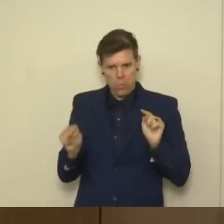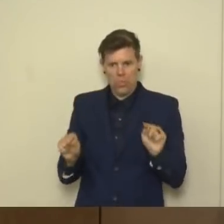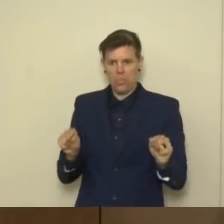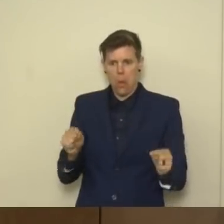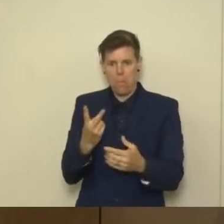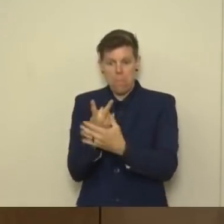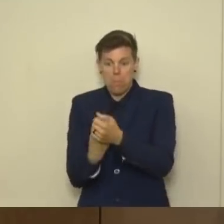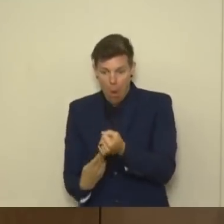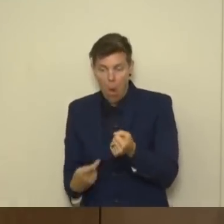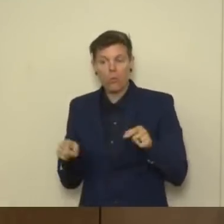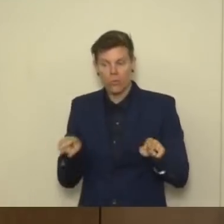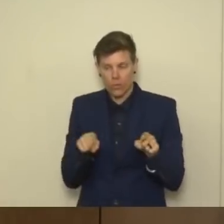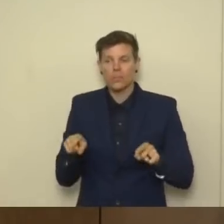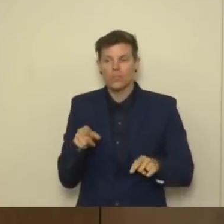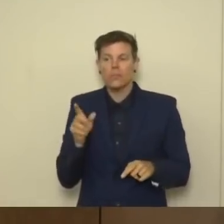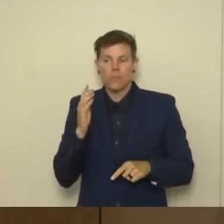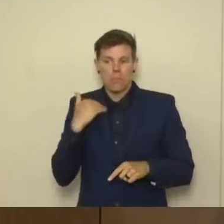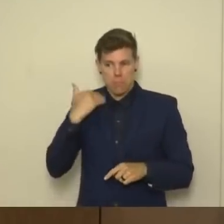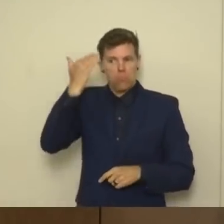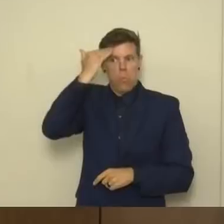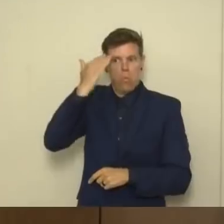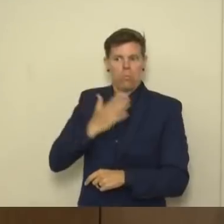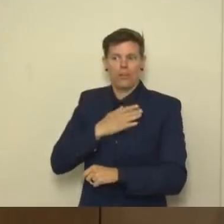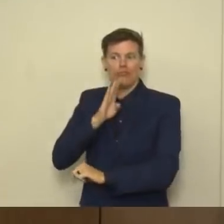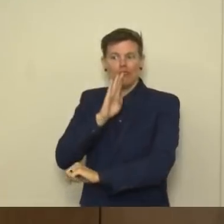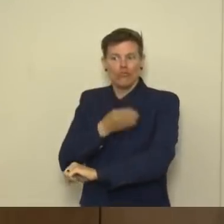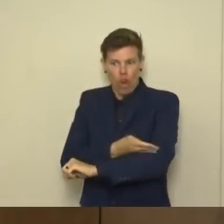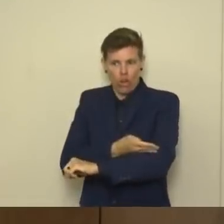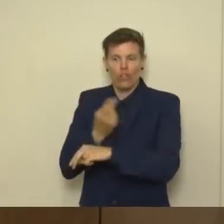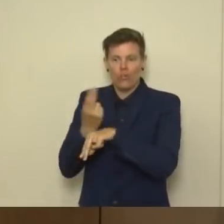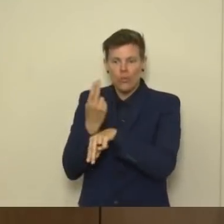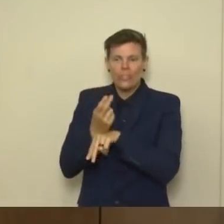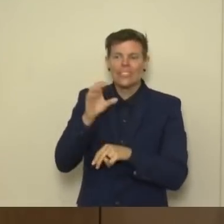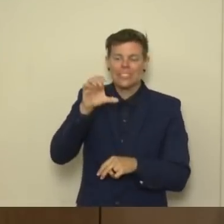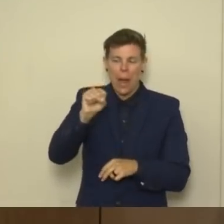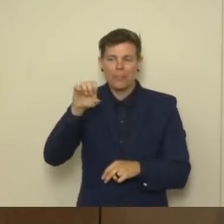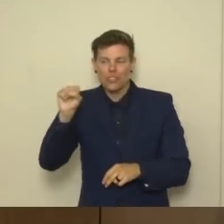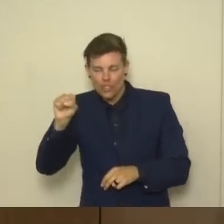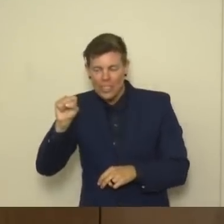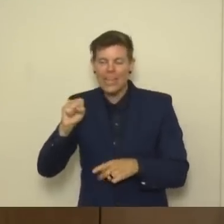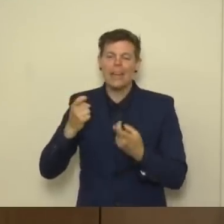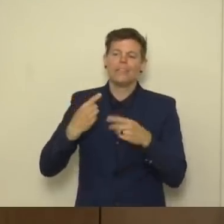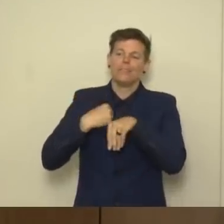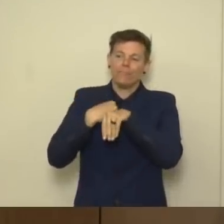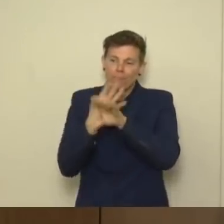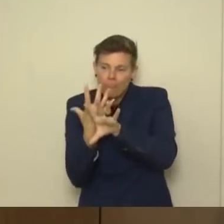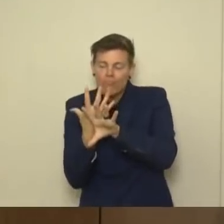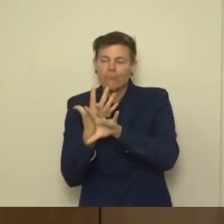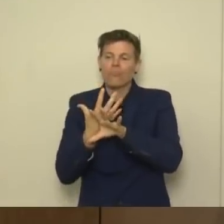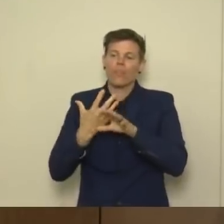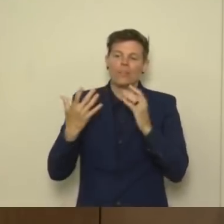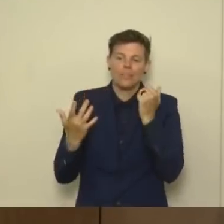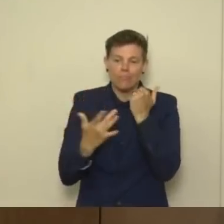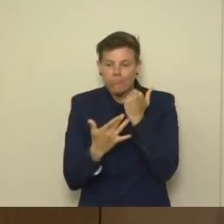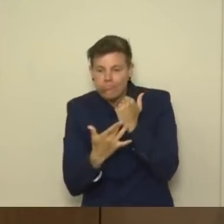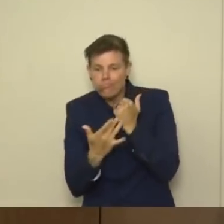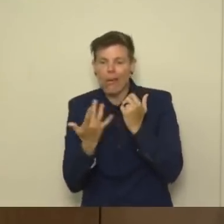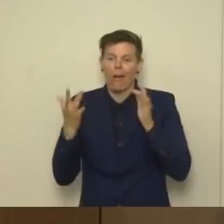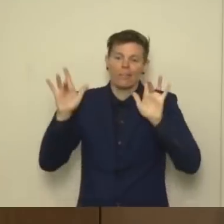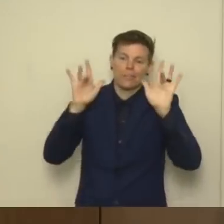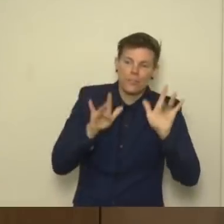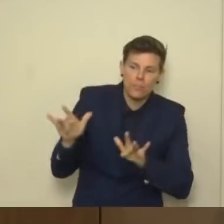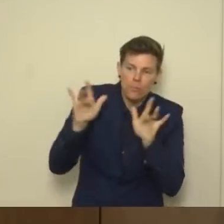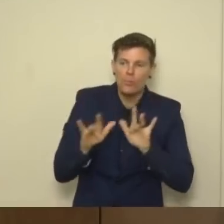my daughter and her husband use many of those online and tools and applications and televised